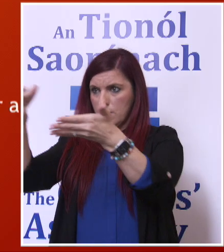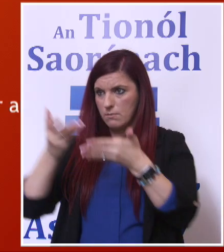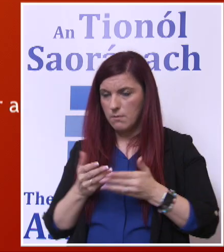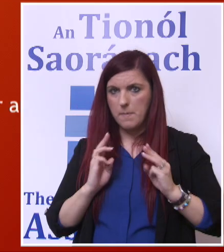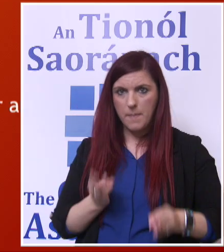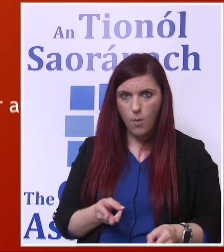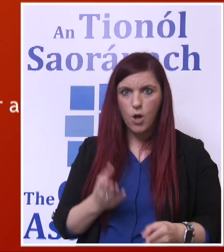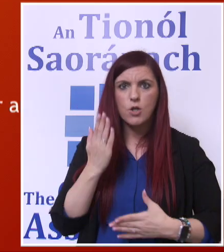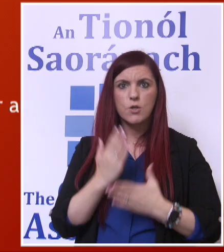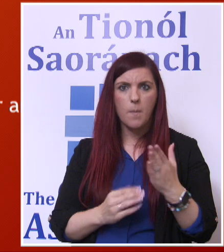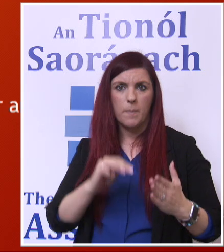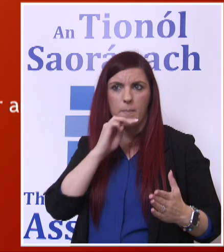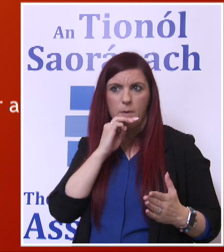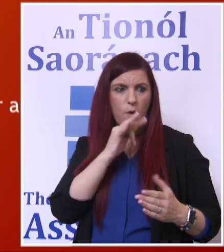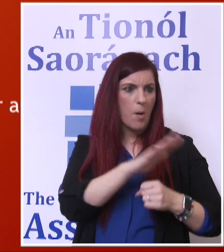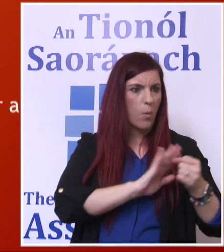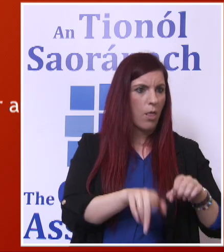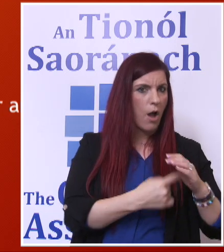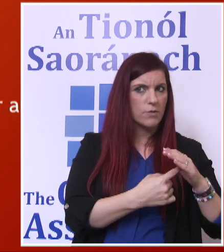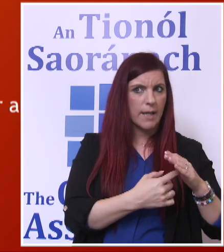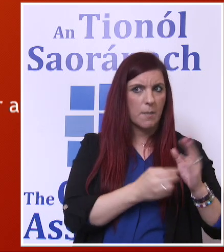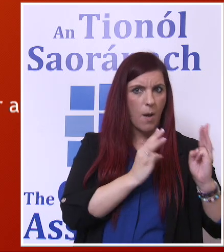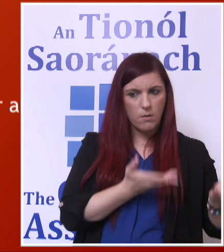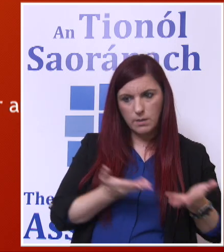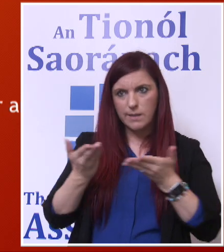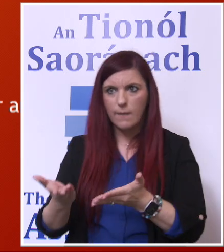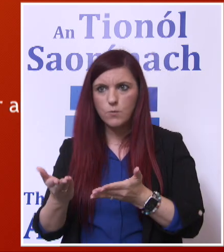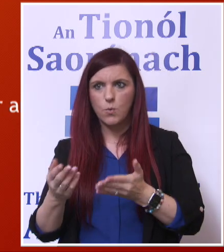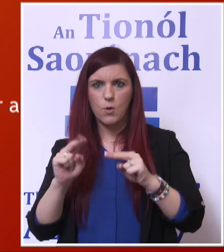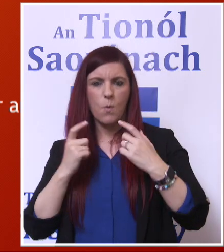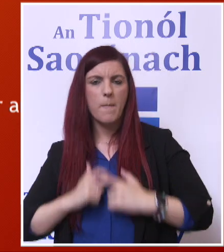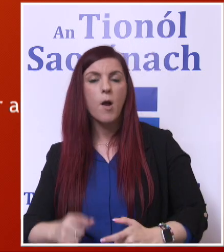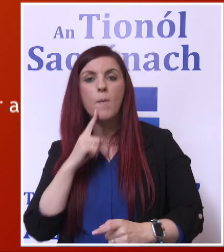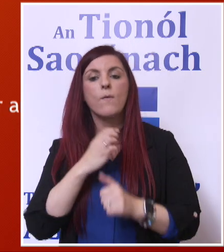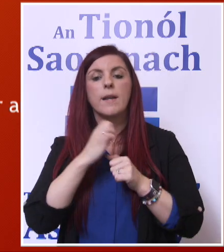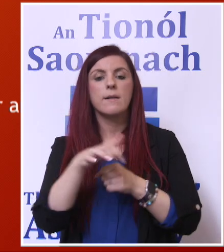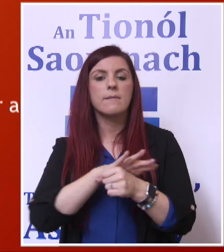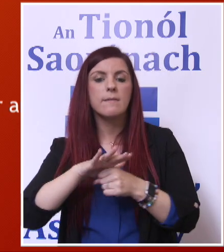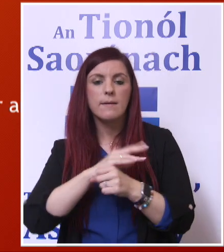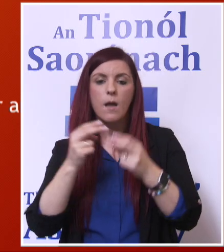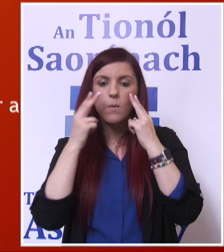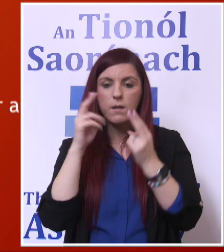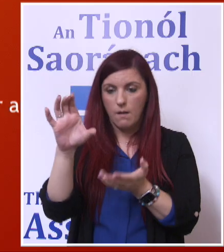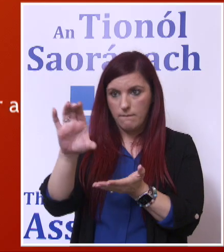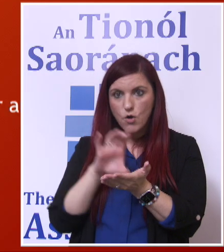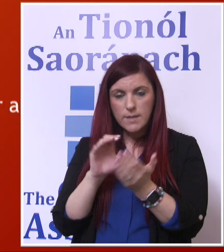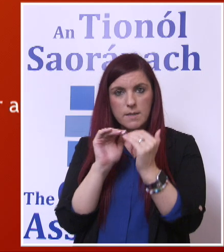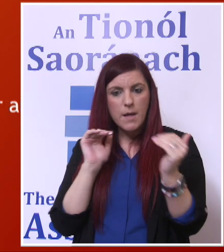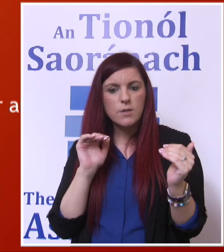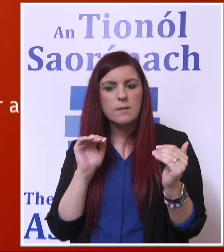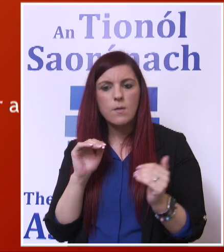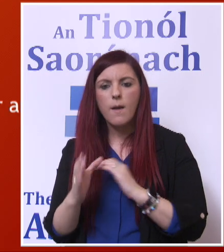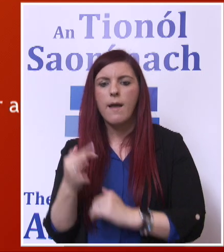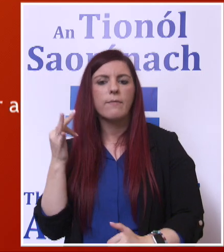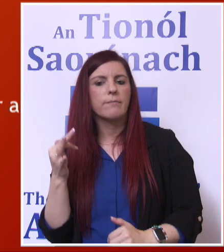a promotion of power from the local authorities up. But in each case, it would require the consequent funding. So, for example, if you're going to